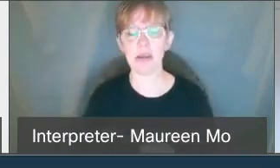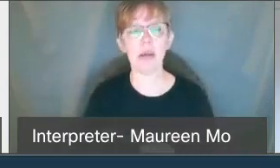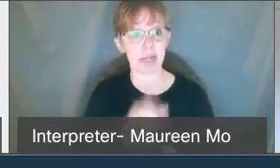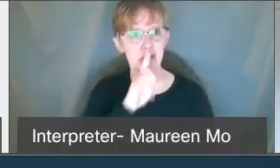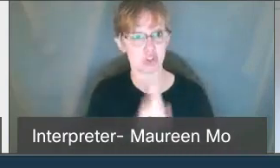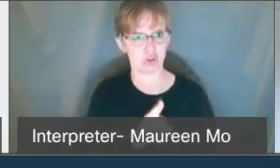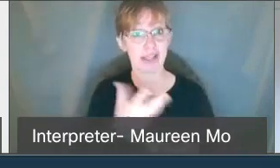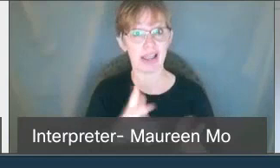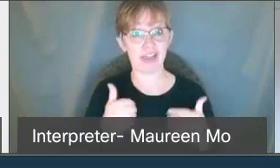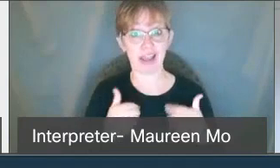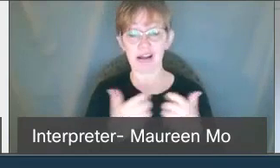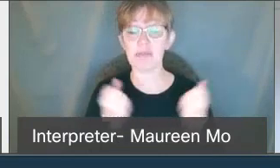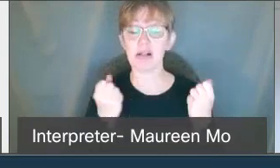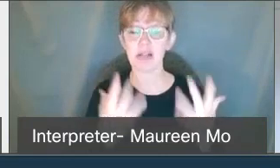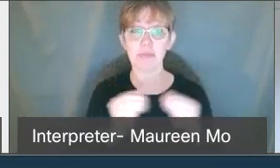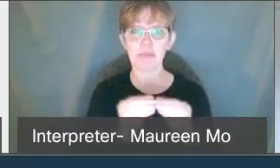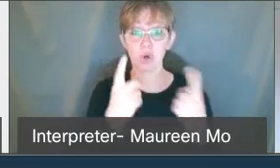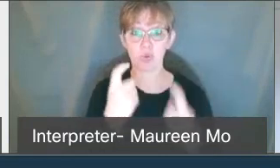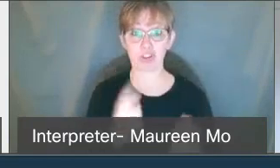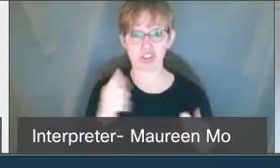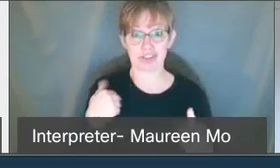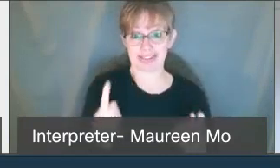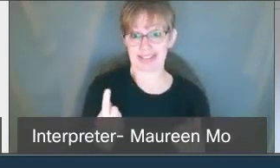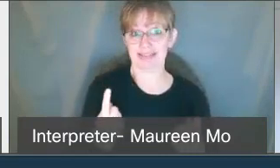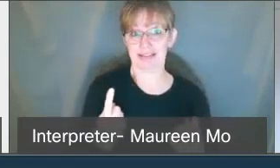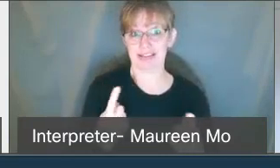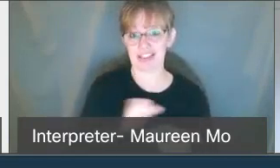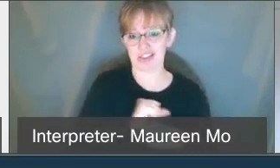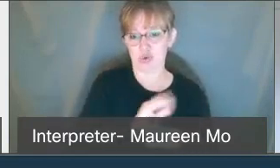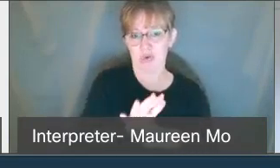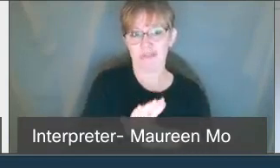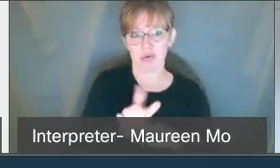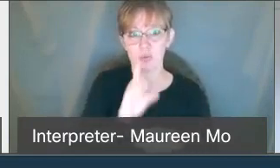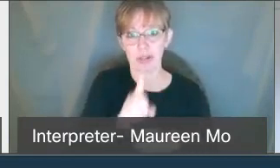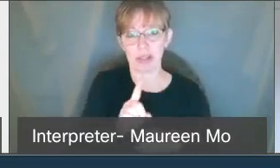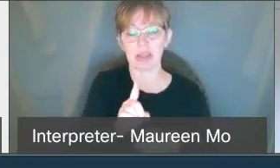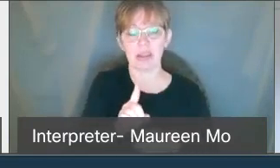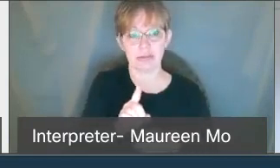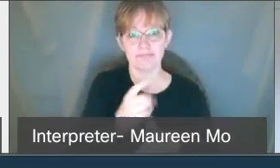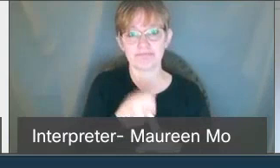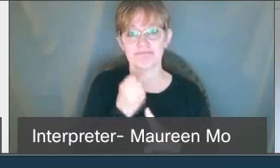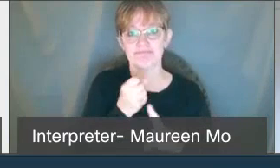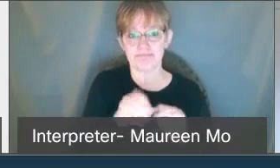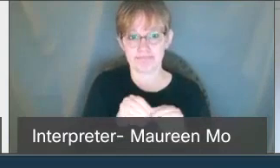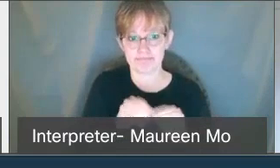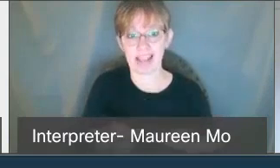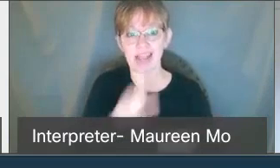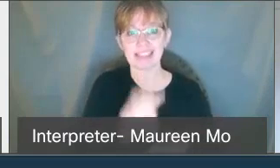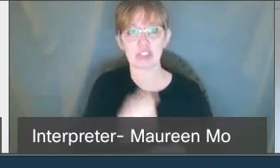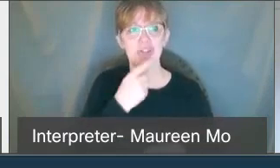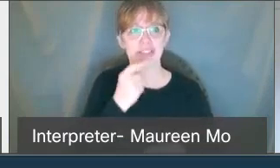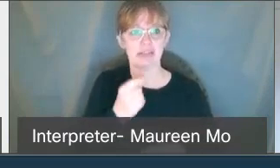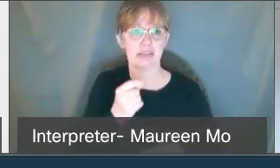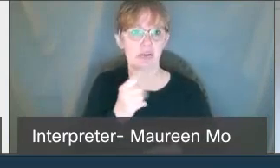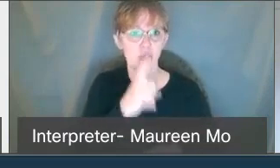last year since the COVID kind of pandemic really the gravity of it really hit